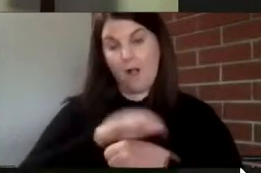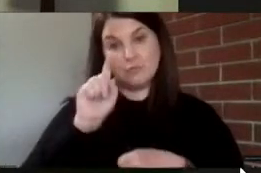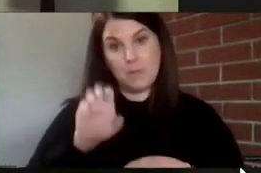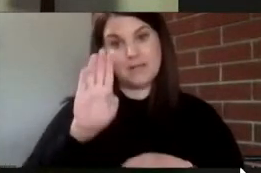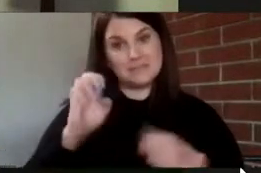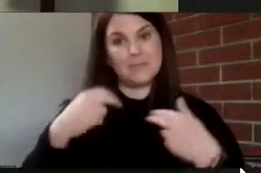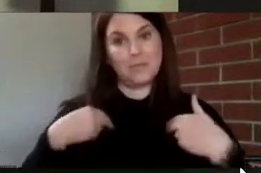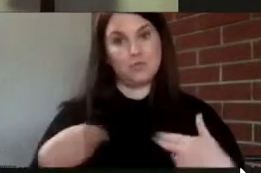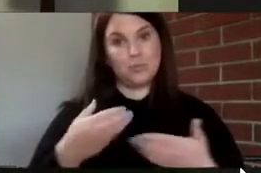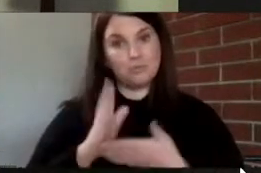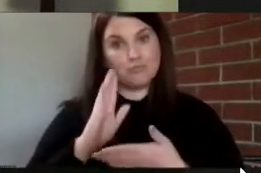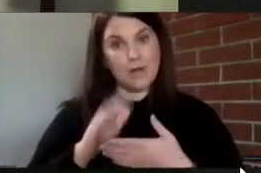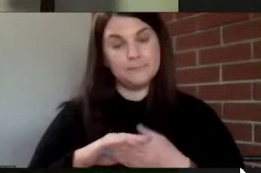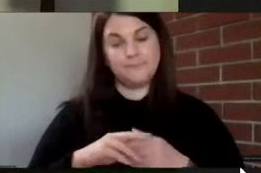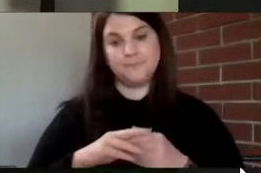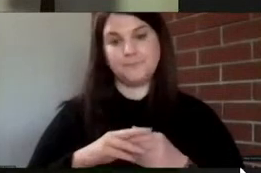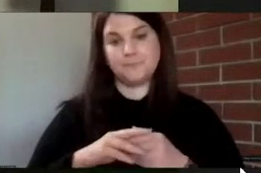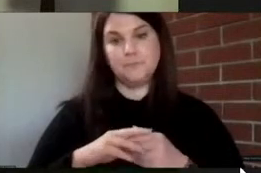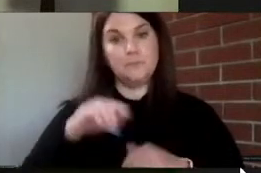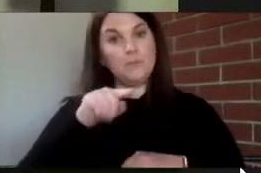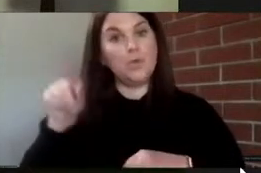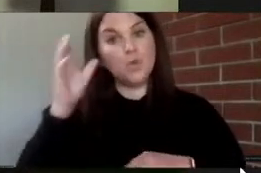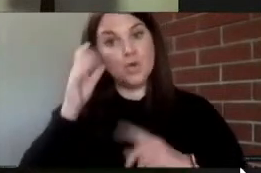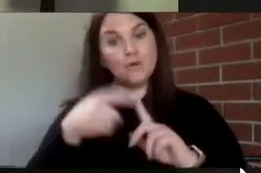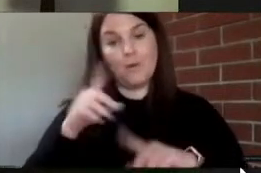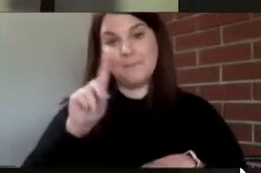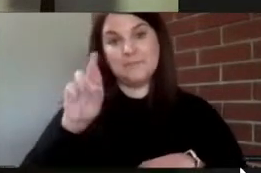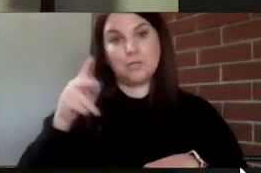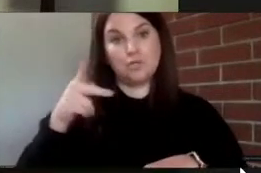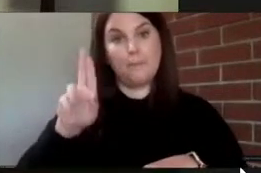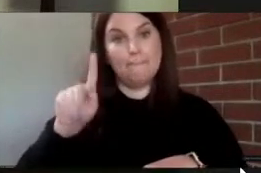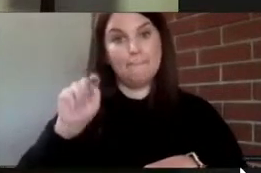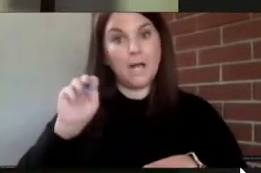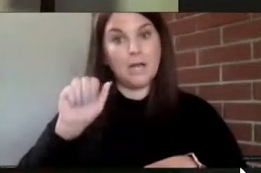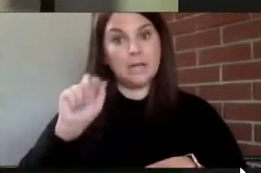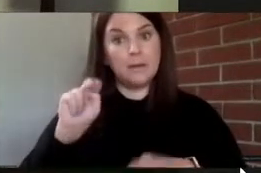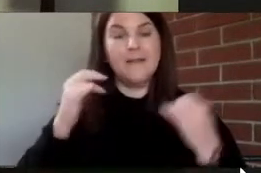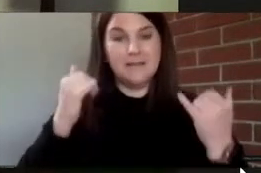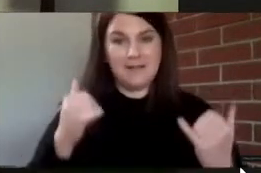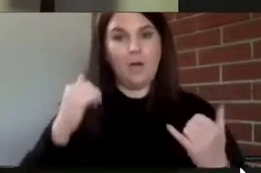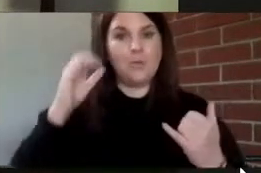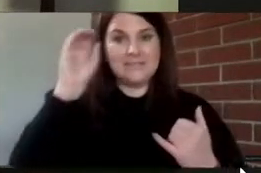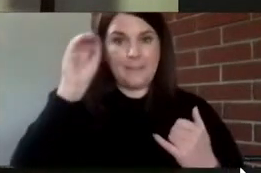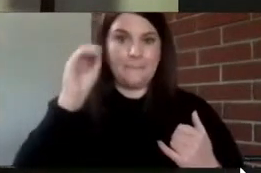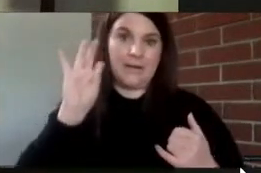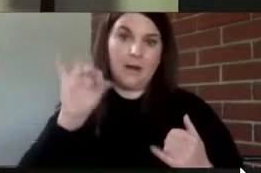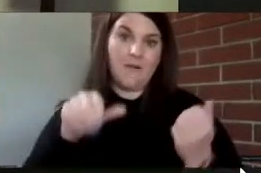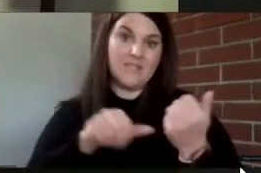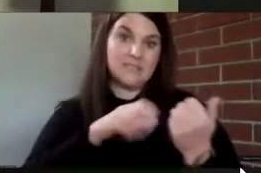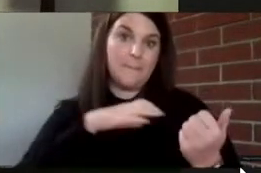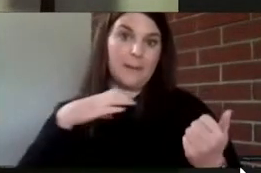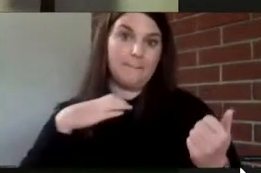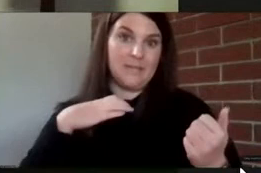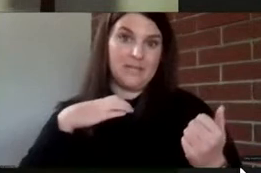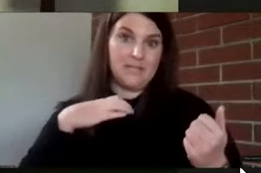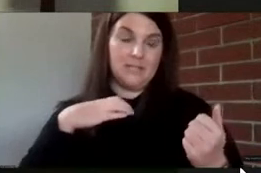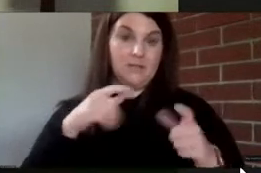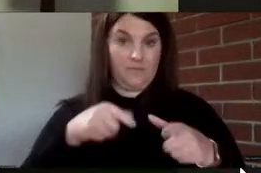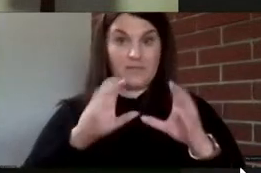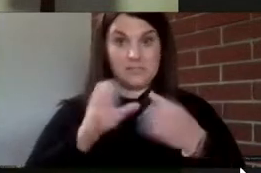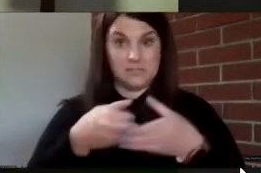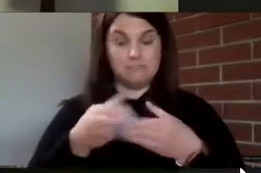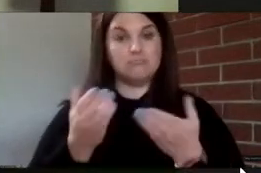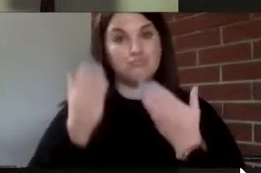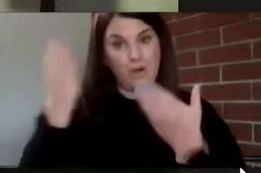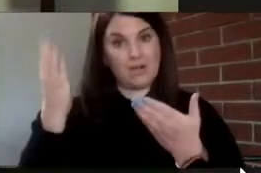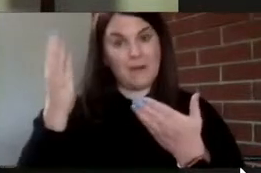right. And as you heard from Dr. Putnam, it is now the opinion of this subcommittee that the task force recommends the federal